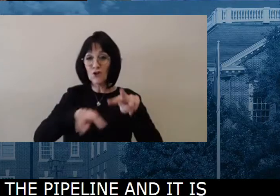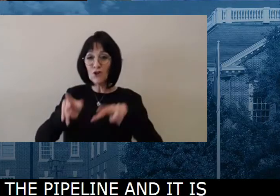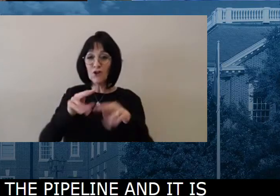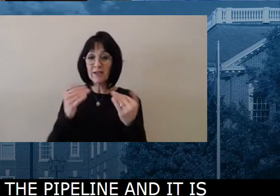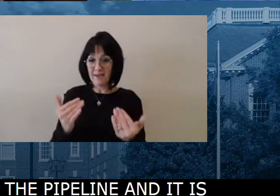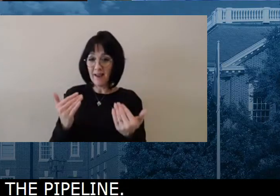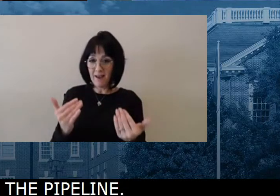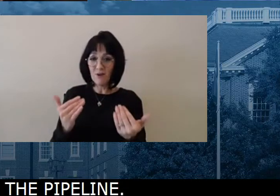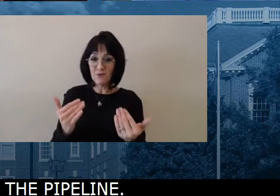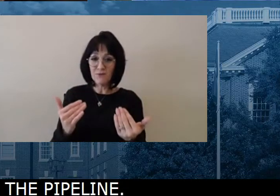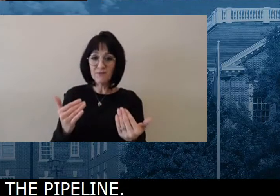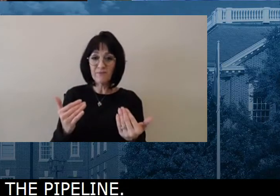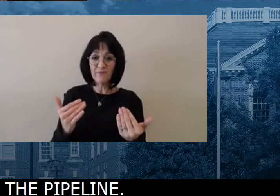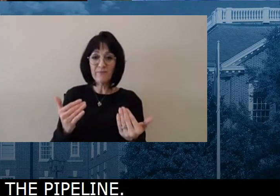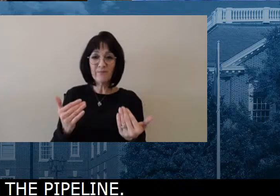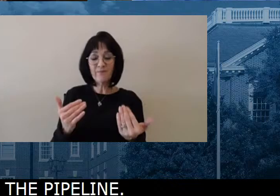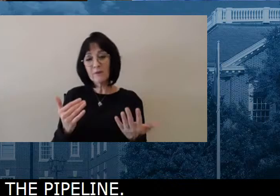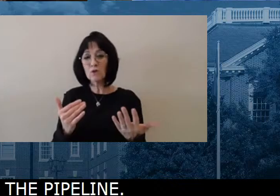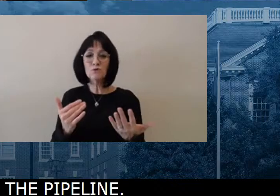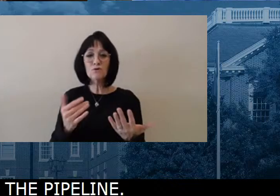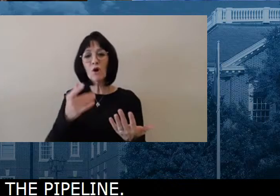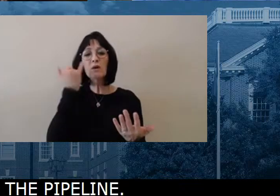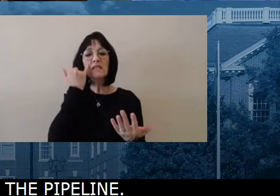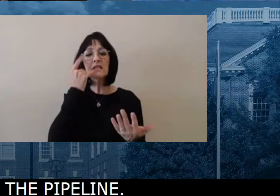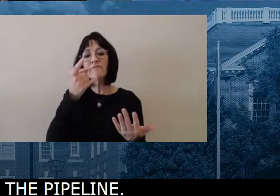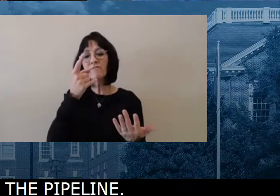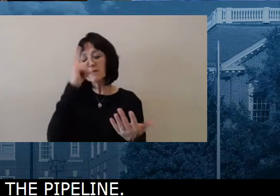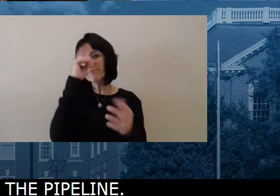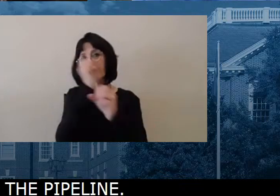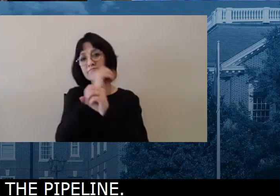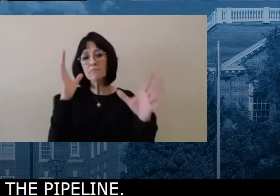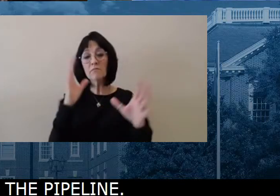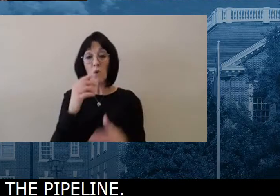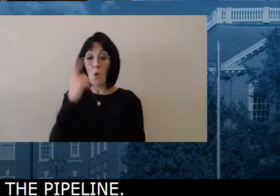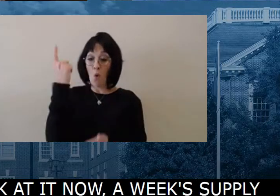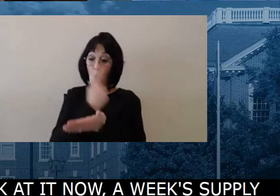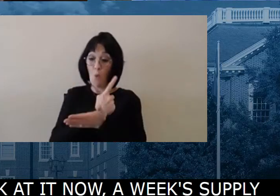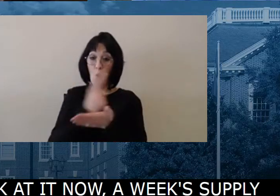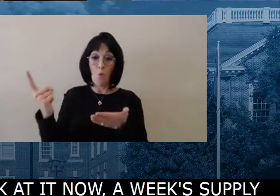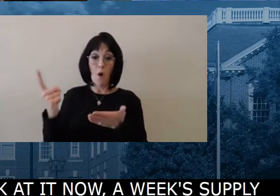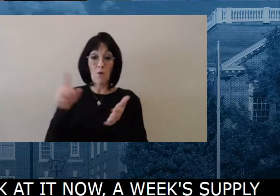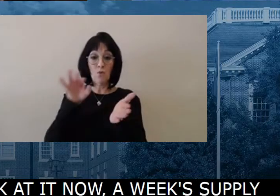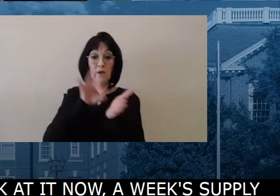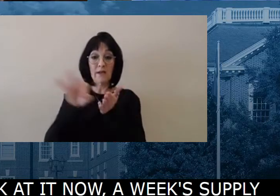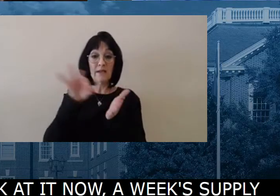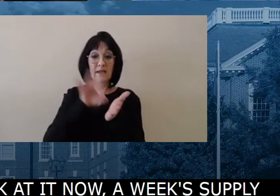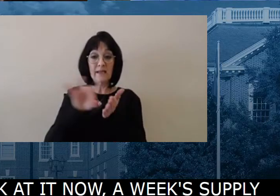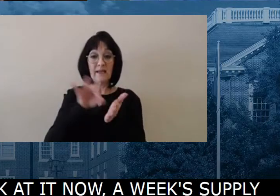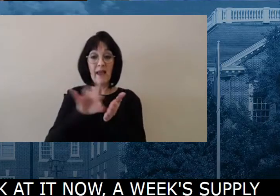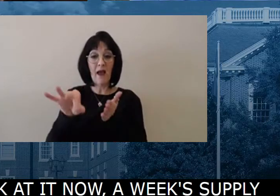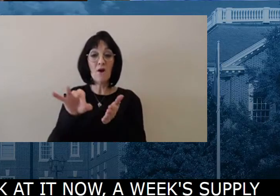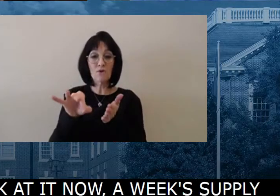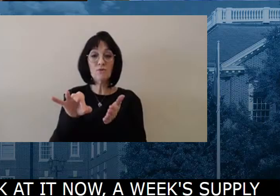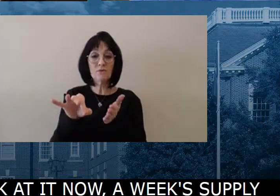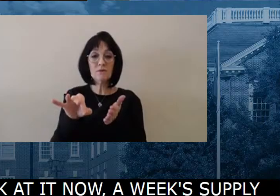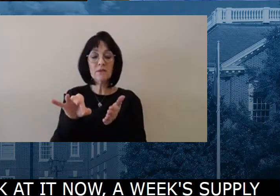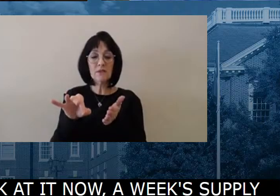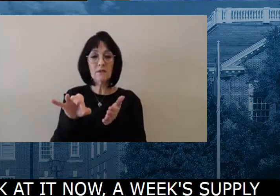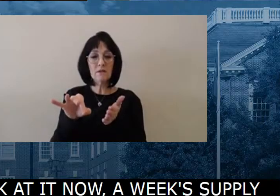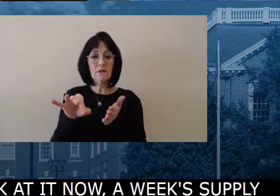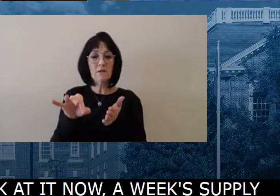about a week's supply is about 40,000+, right, AJ? Looking for, and we got